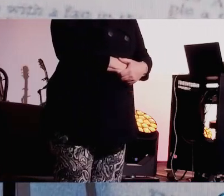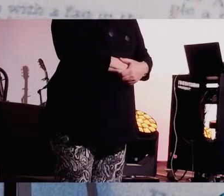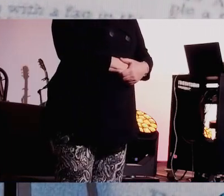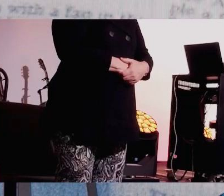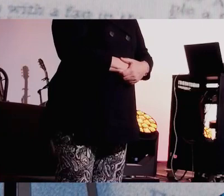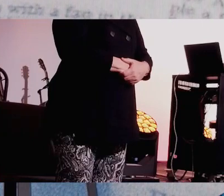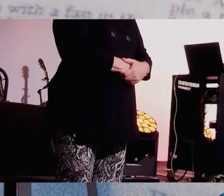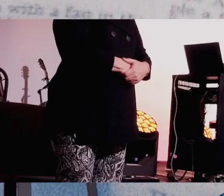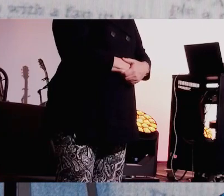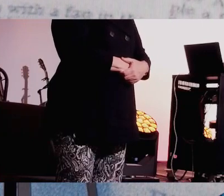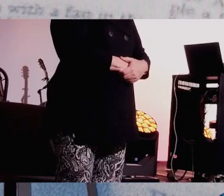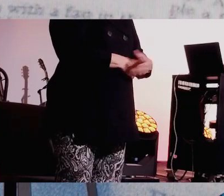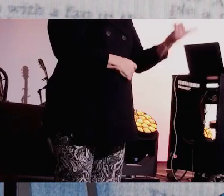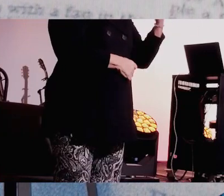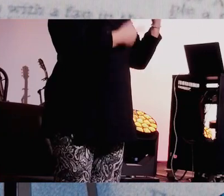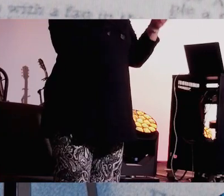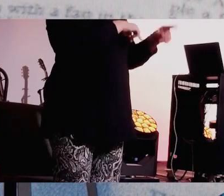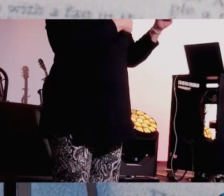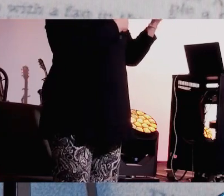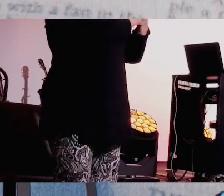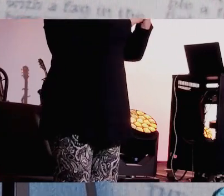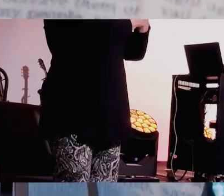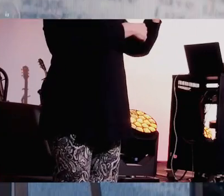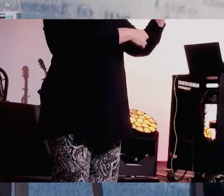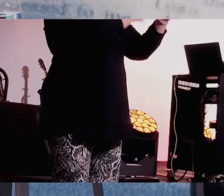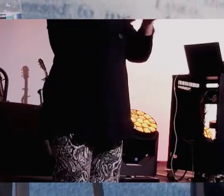I'm looking for some confirmations this morning, as you can tell.